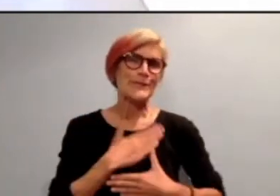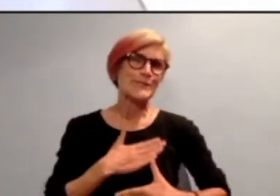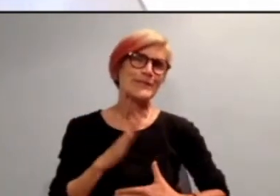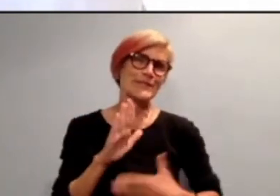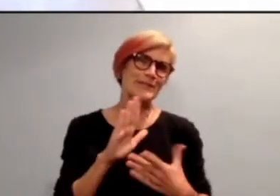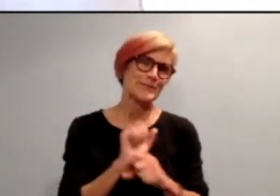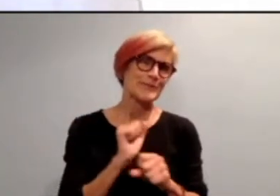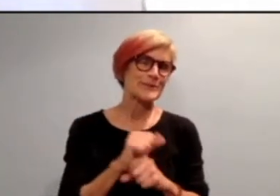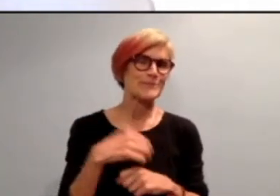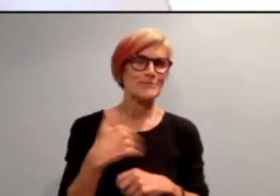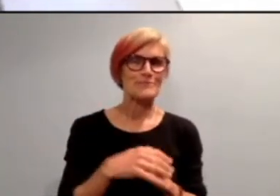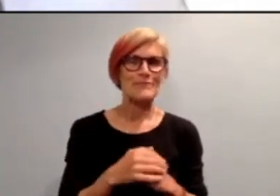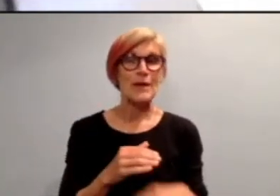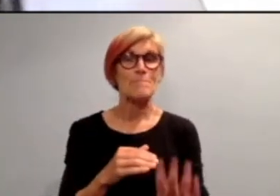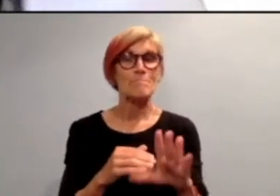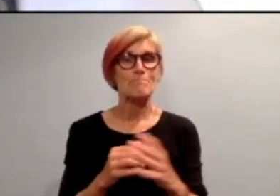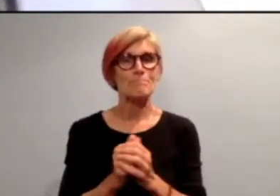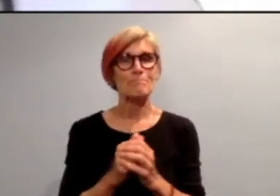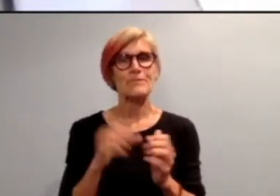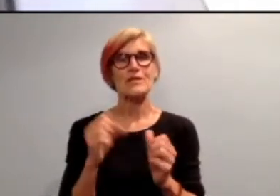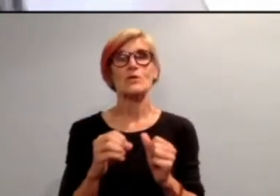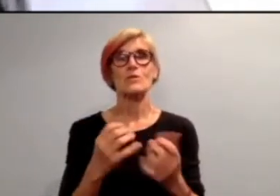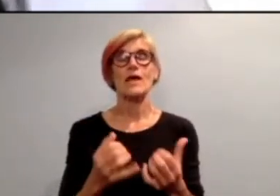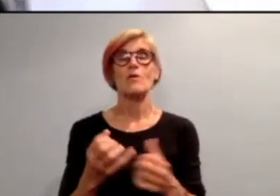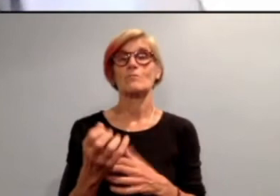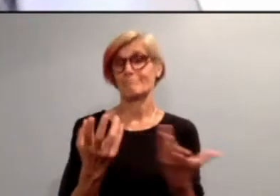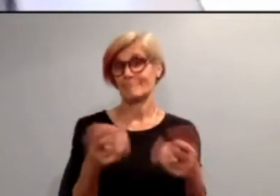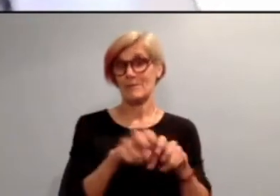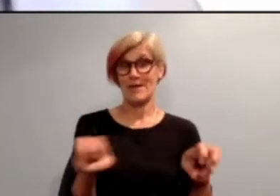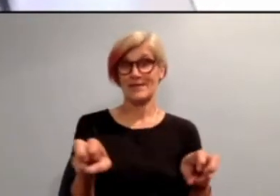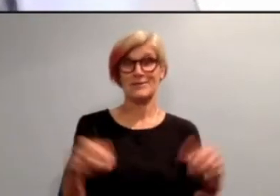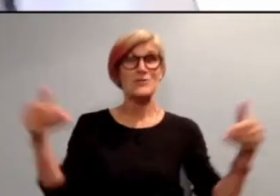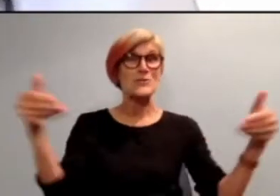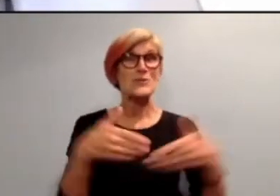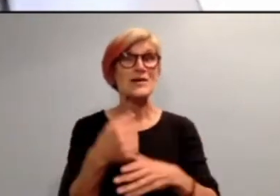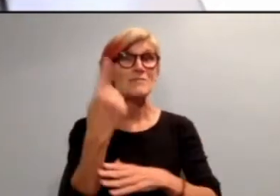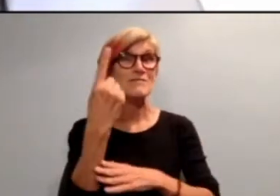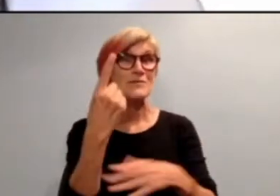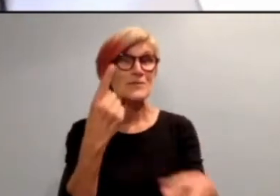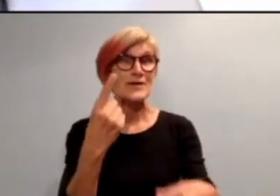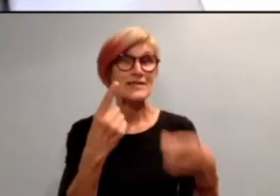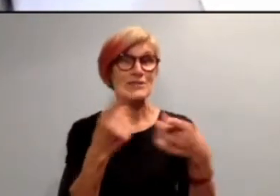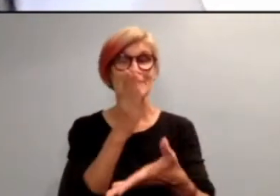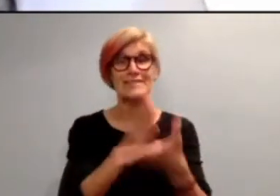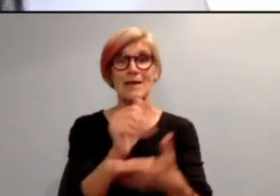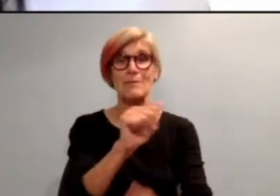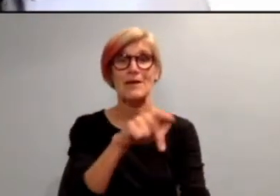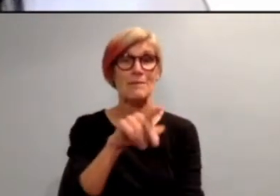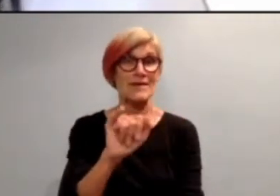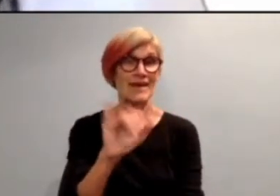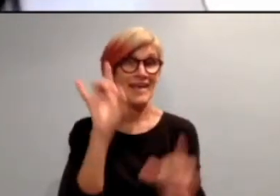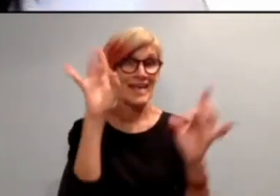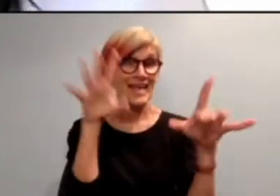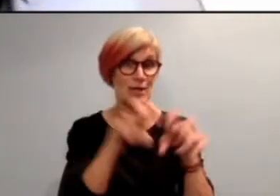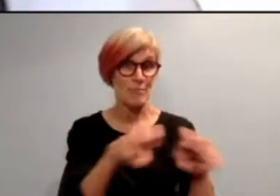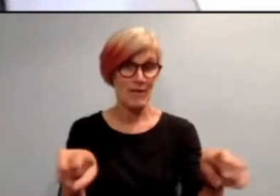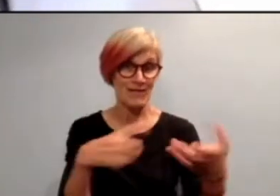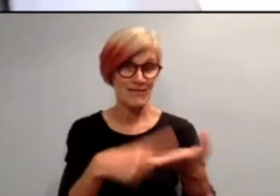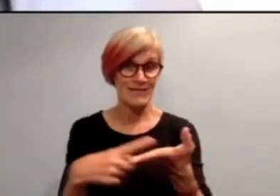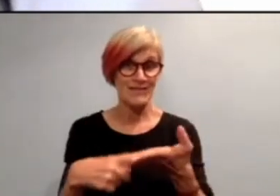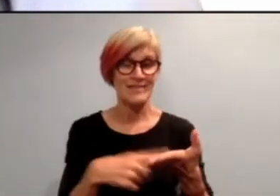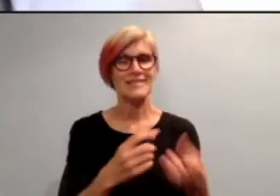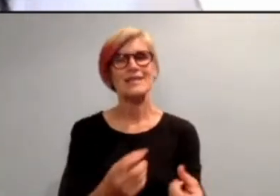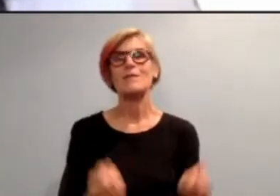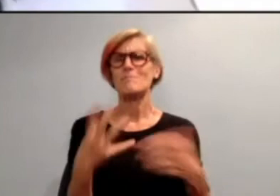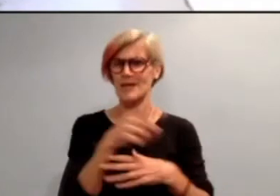much. So back to our panel. Welcome everyone to the Stop AAPI Hate panel discussion. Many of